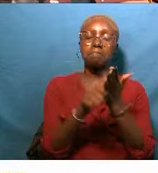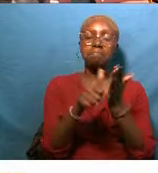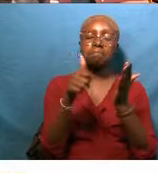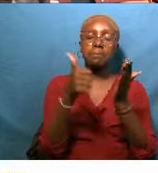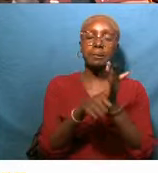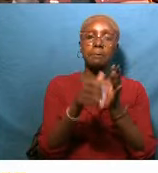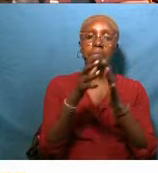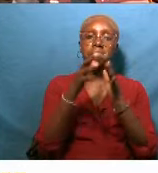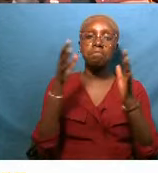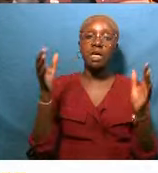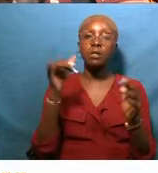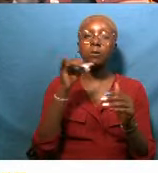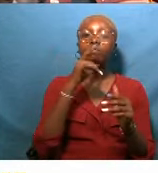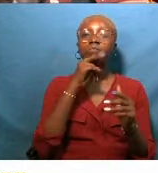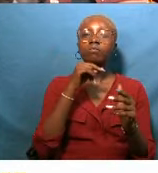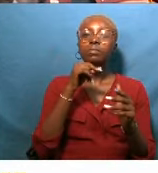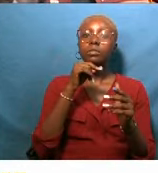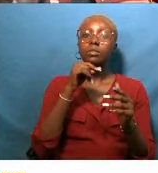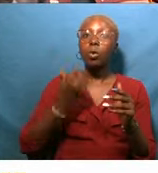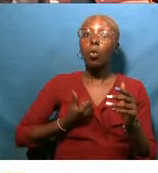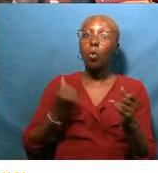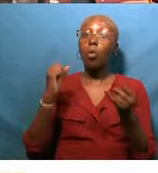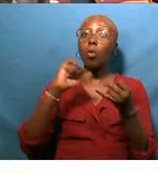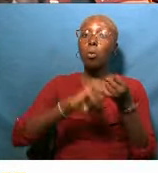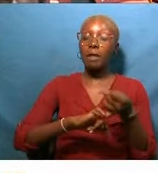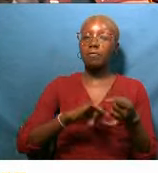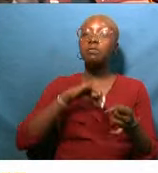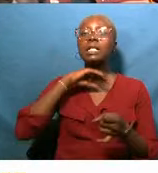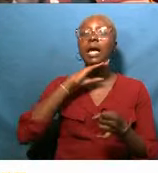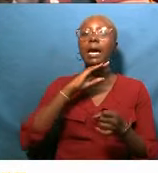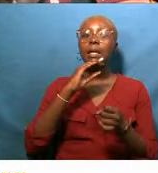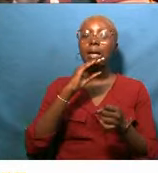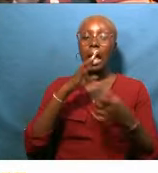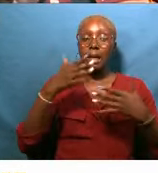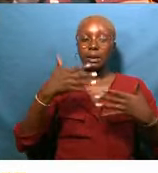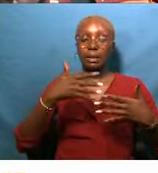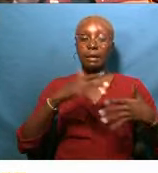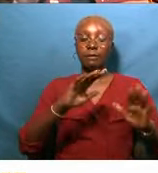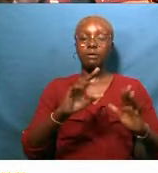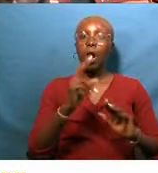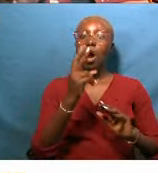and his wife died and left him with young daughters to raise alone.